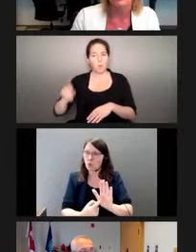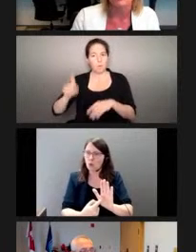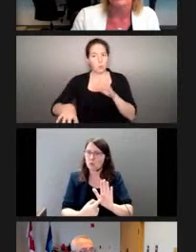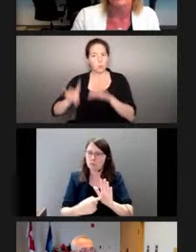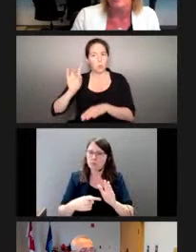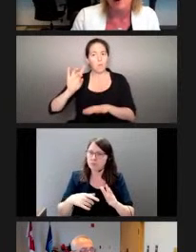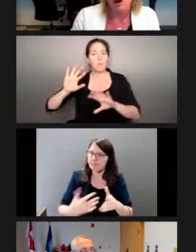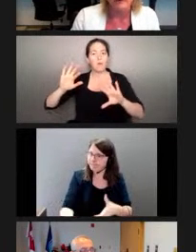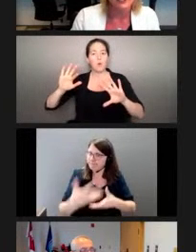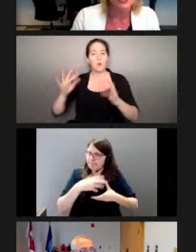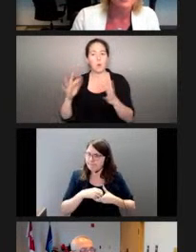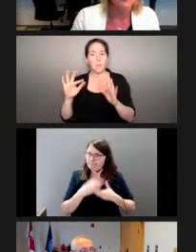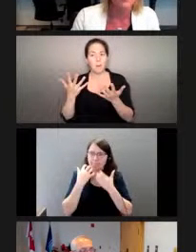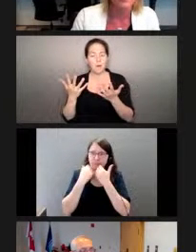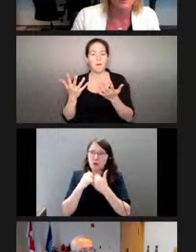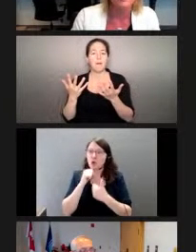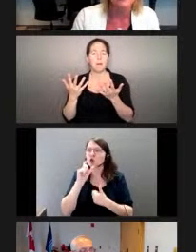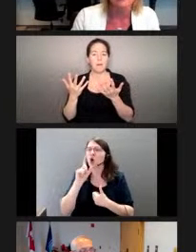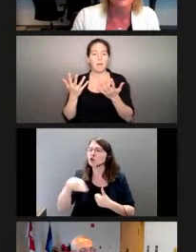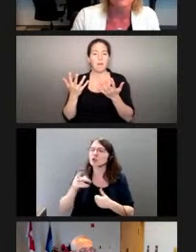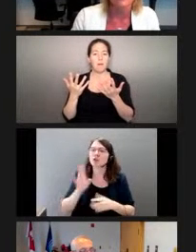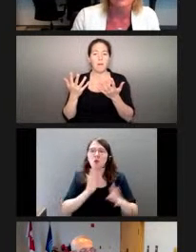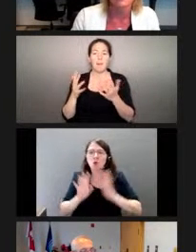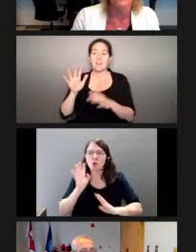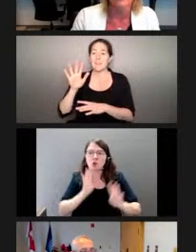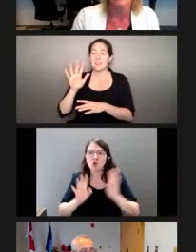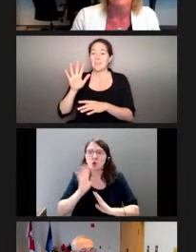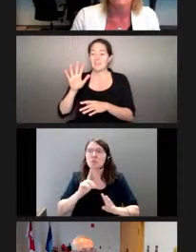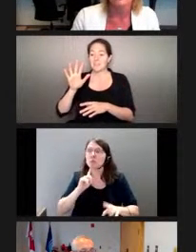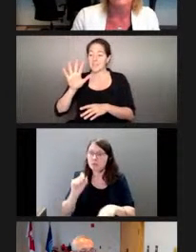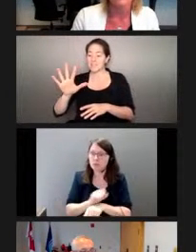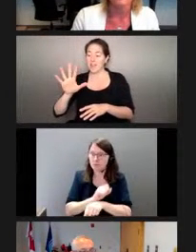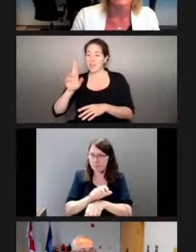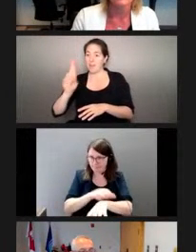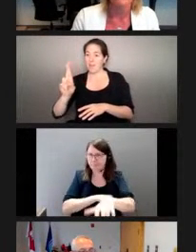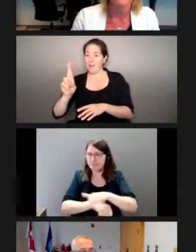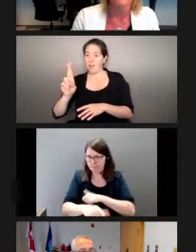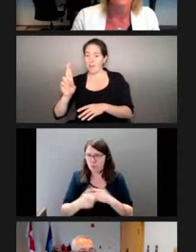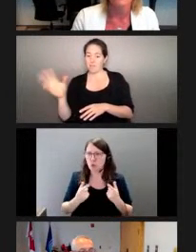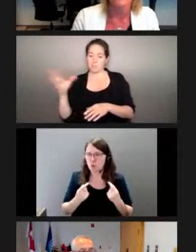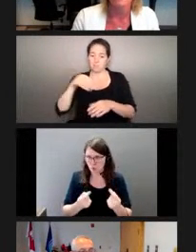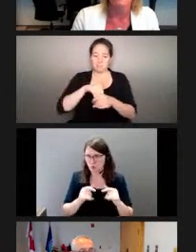waste across our entire operations and within our city facilities. Next slide, please.